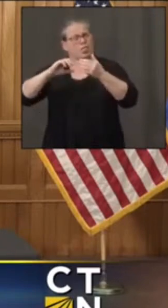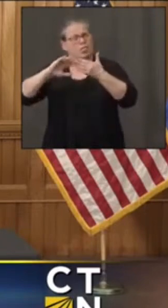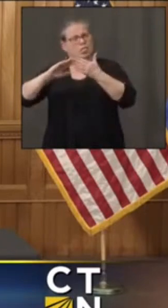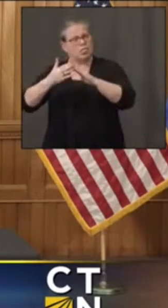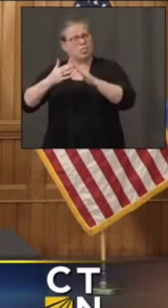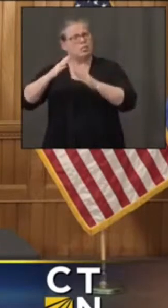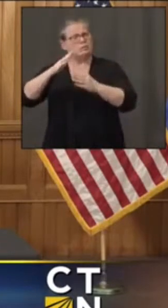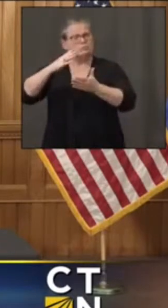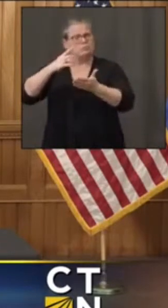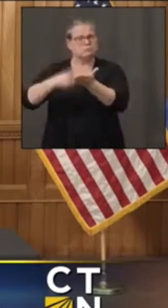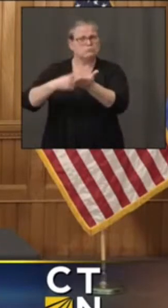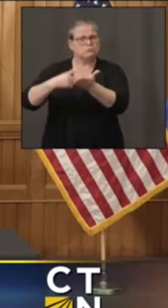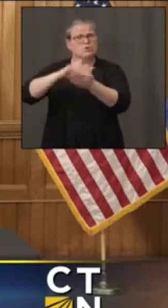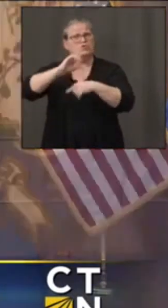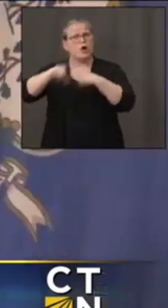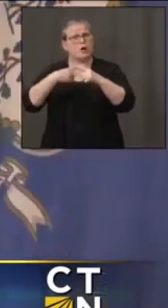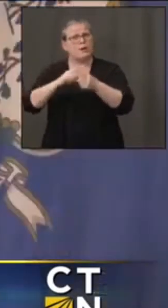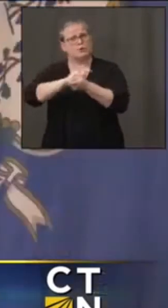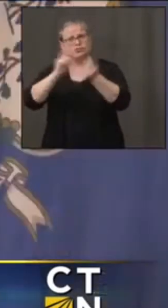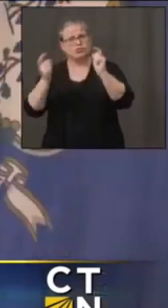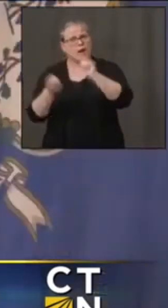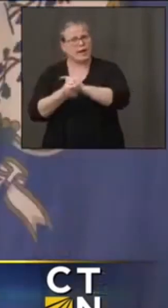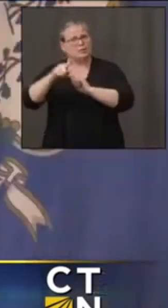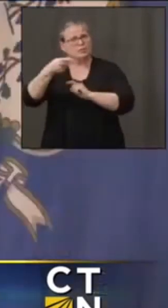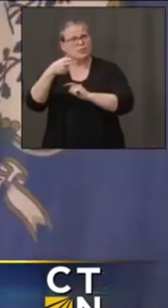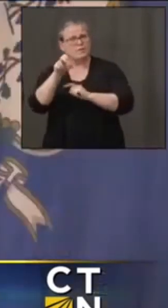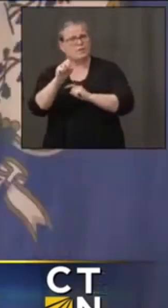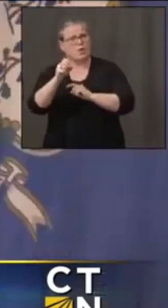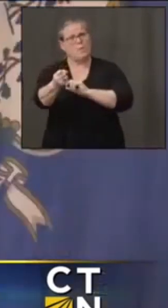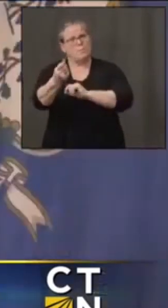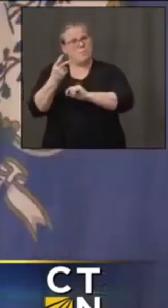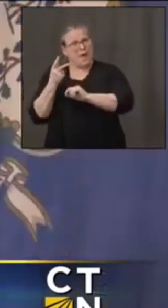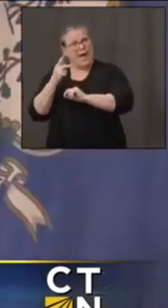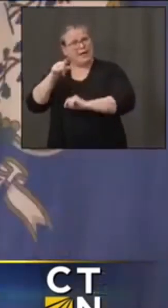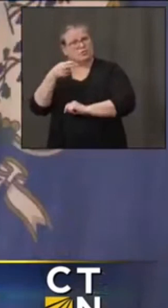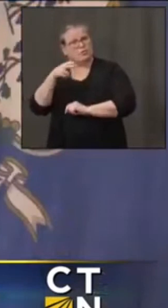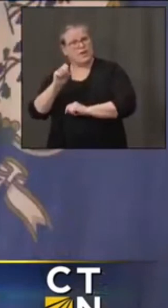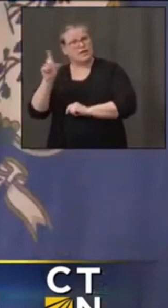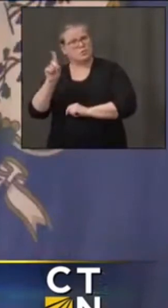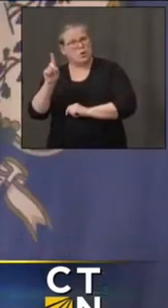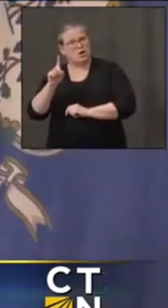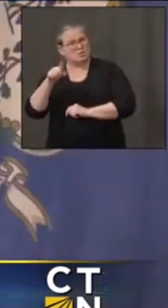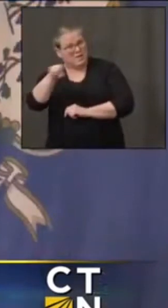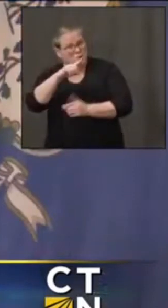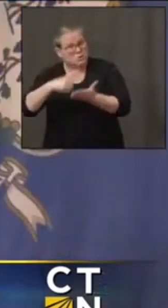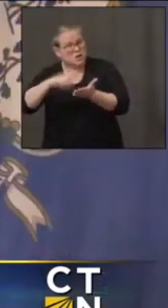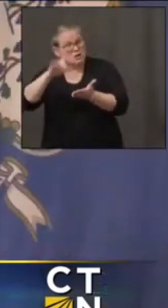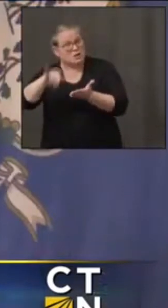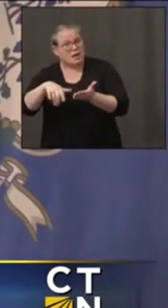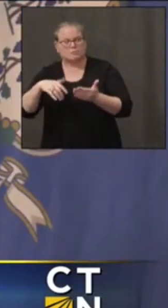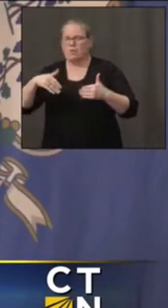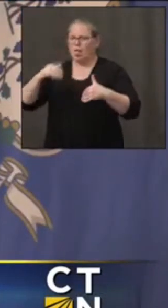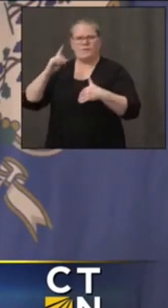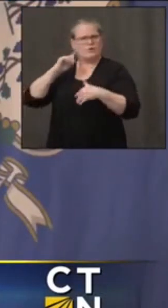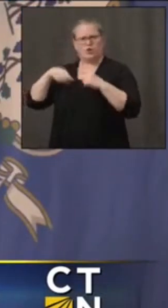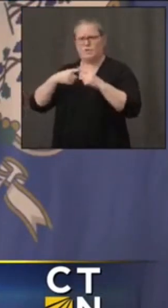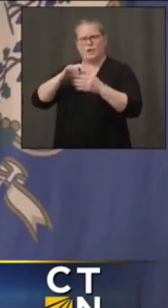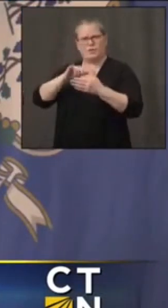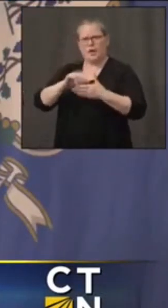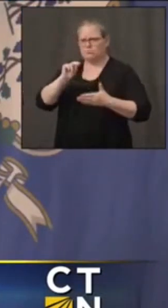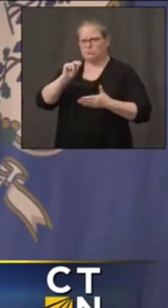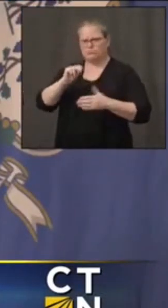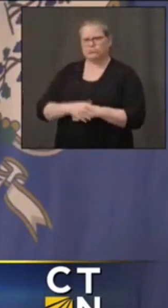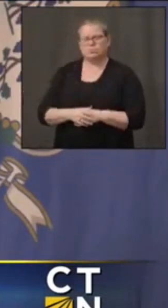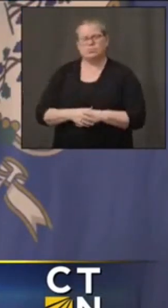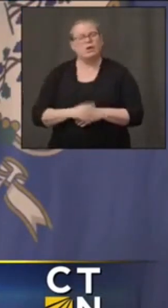discussed? No, I haven't heard about that. Okay, question about ice rinks. Massachusetts shut theirs